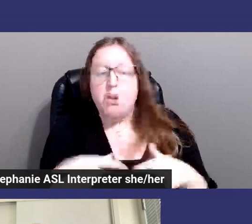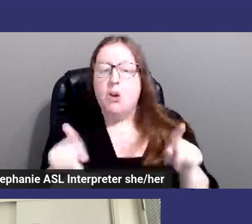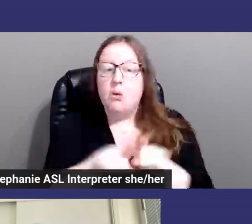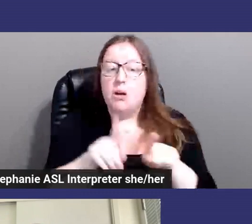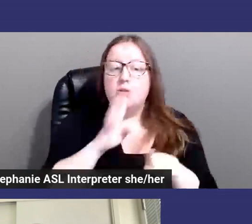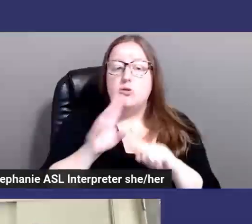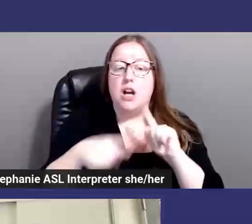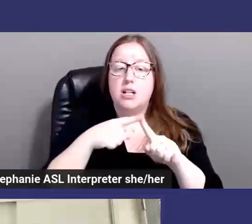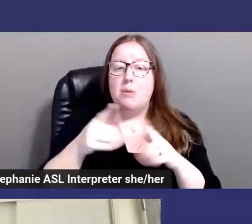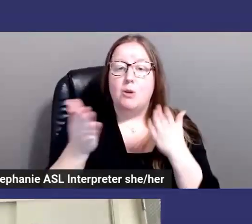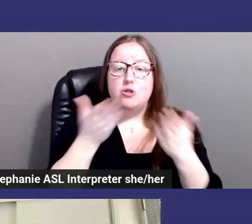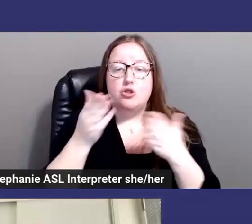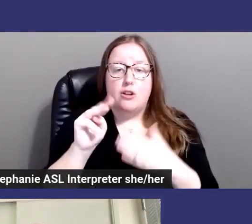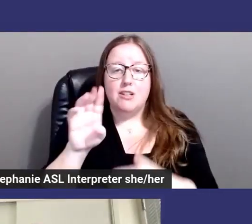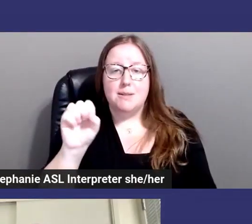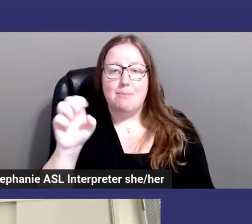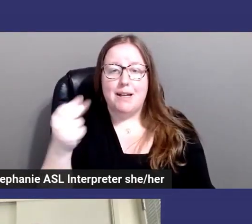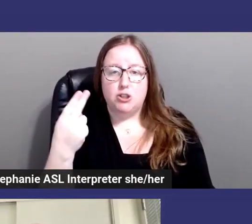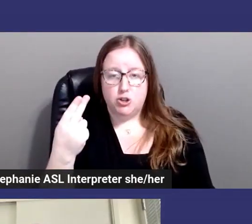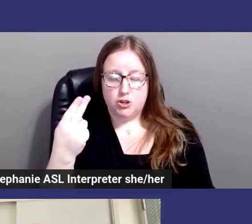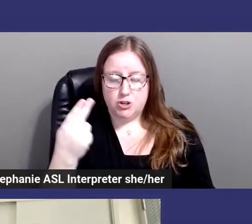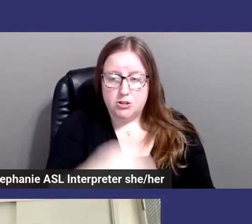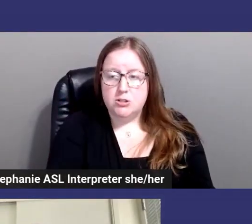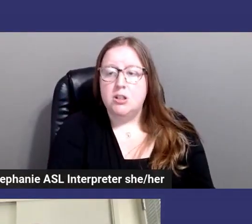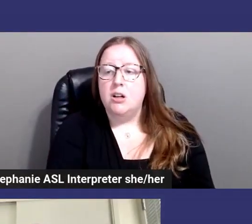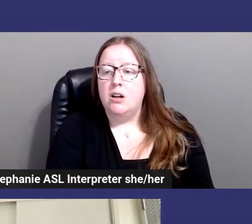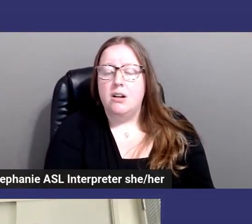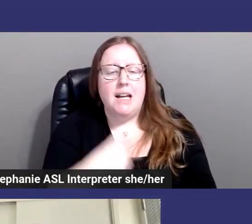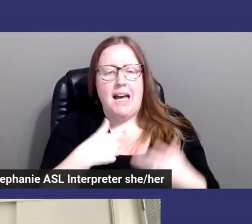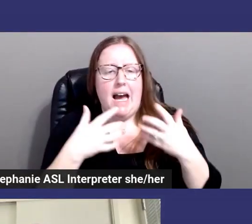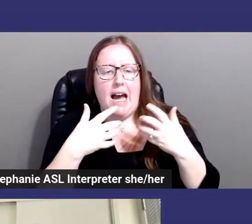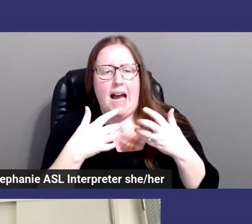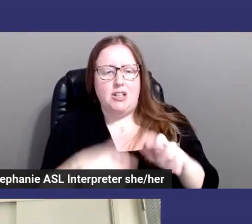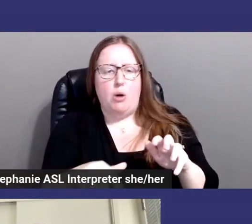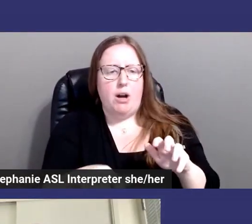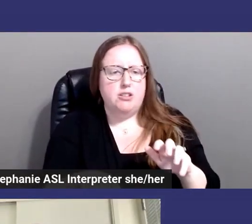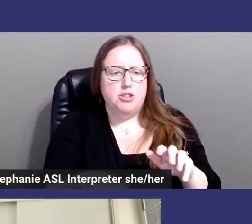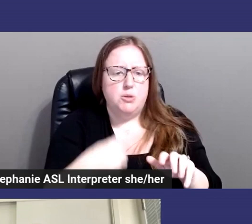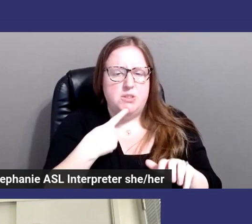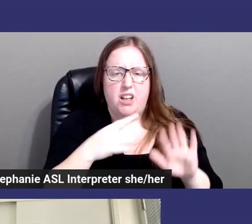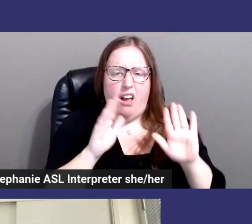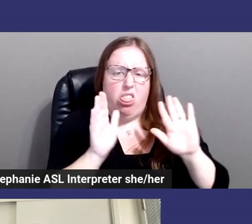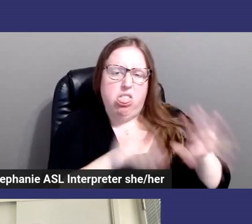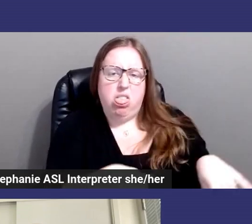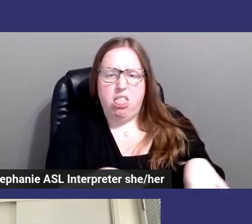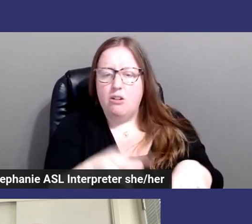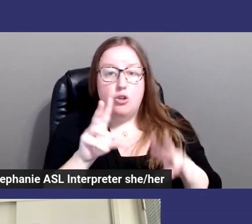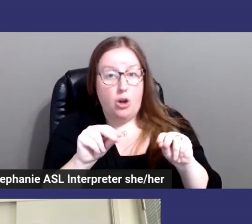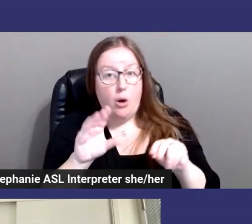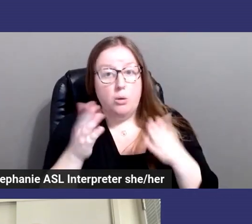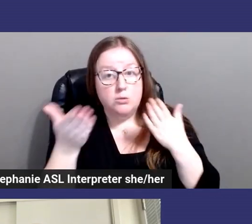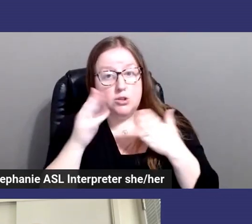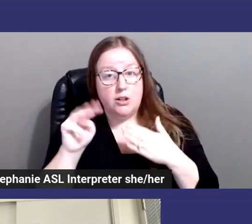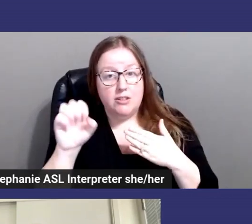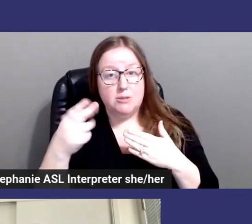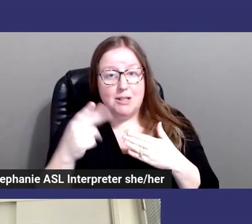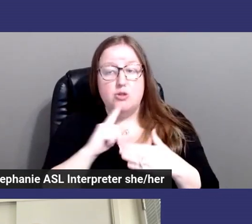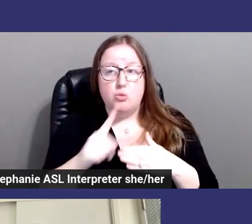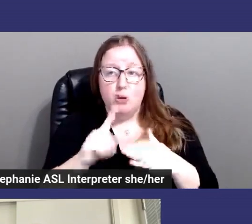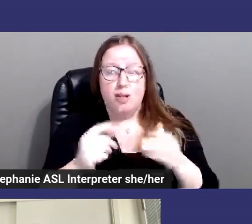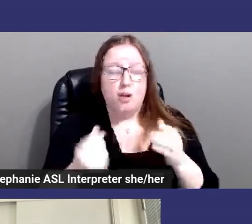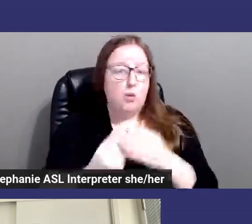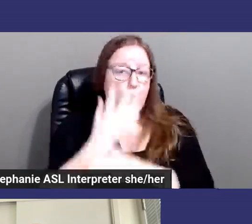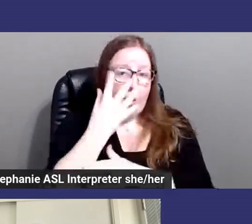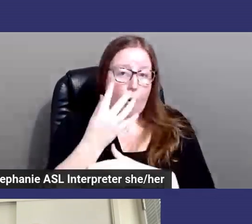about service mesh quite a bit. And I think that I don't want to discount service mesh. Service mesh has been something that's grown through the industry and evolved over the last